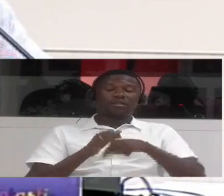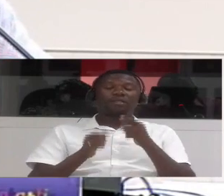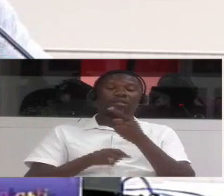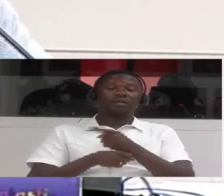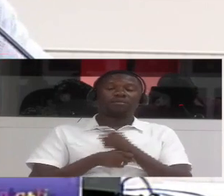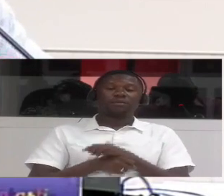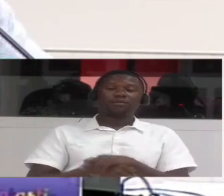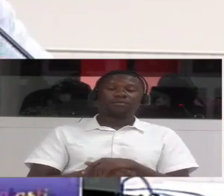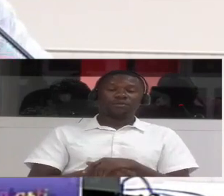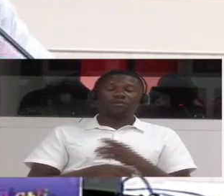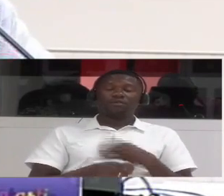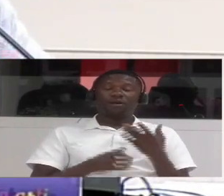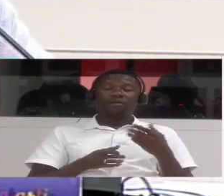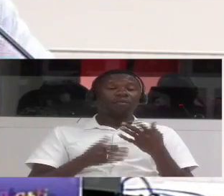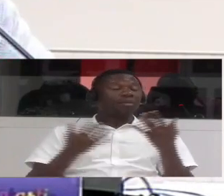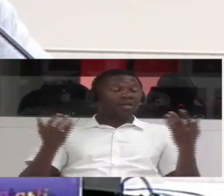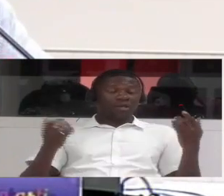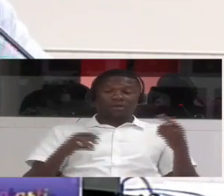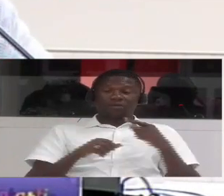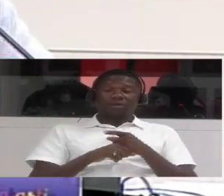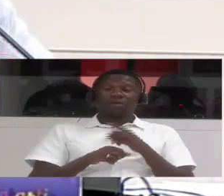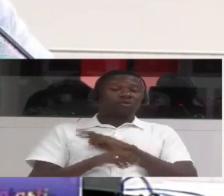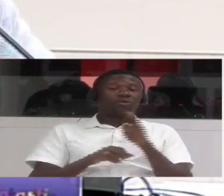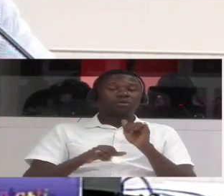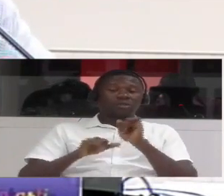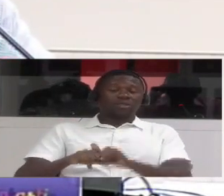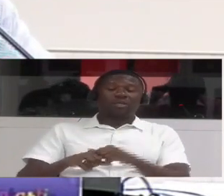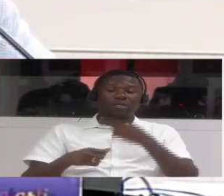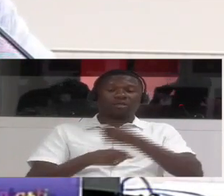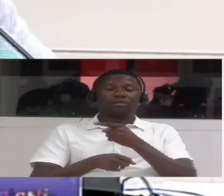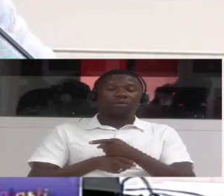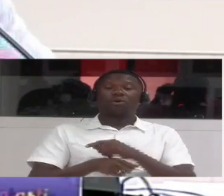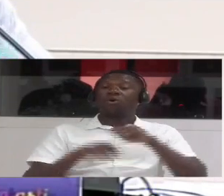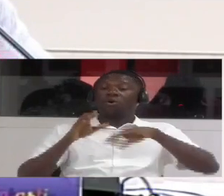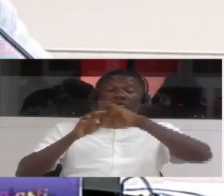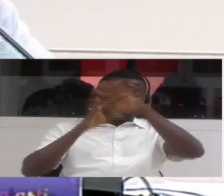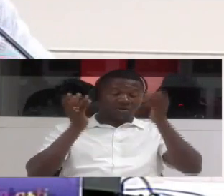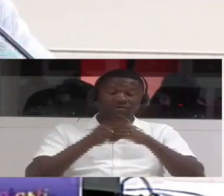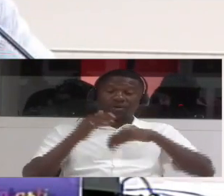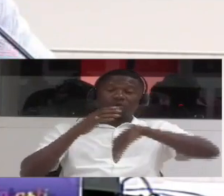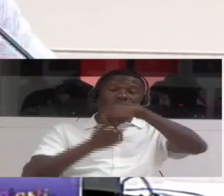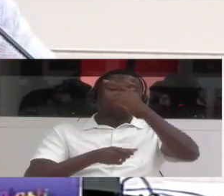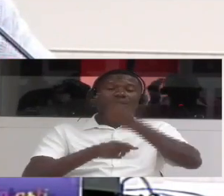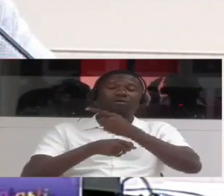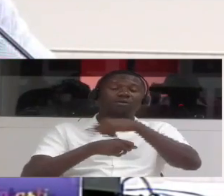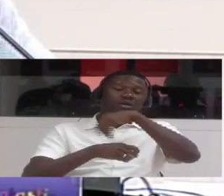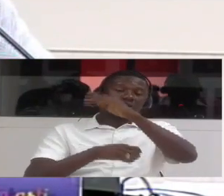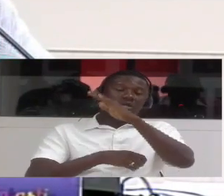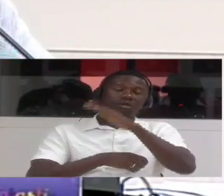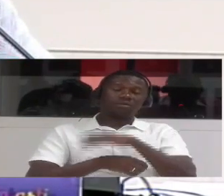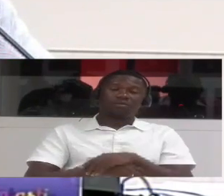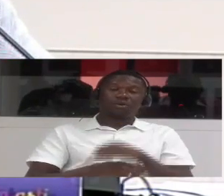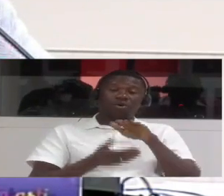operating during Jammeh's time were not based in the Gambia. All of them were operating from outside. Online journalism